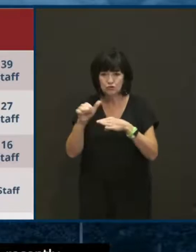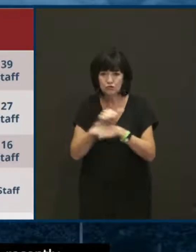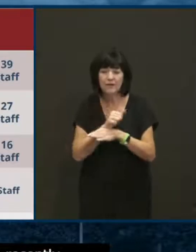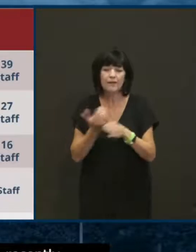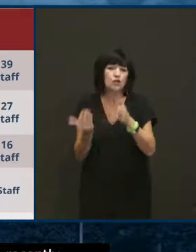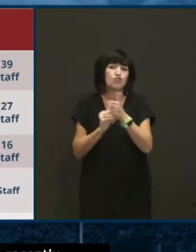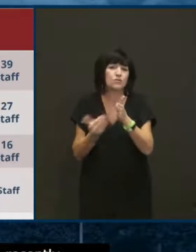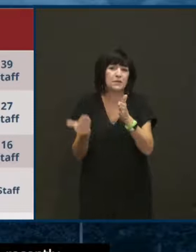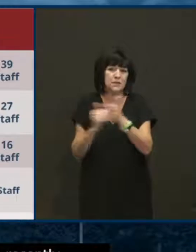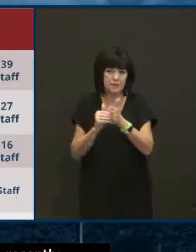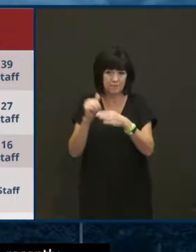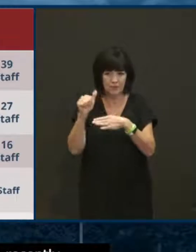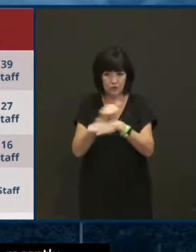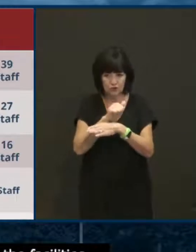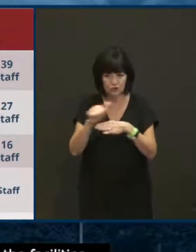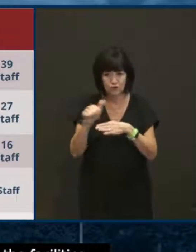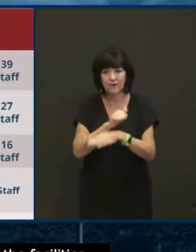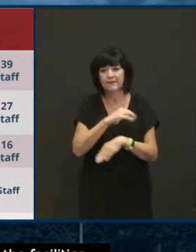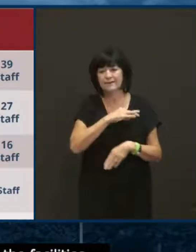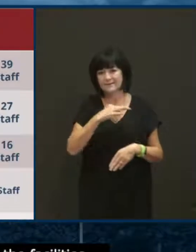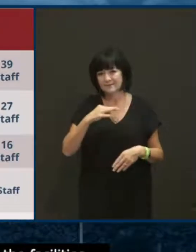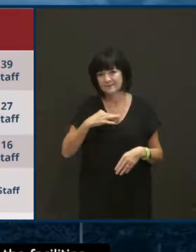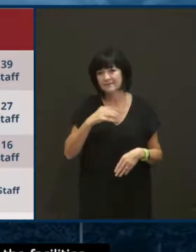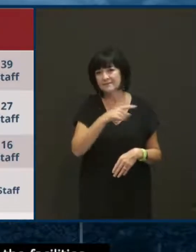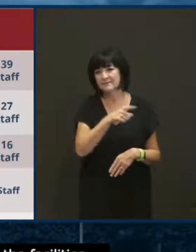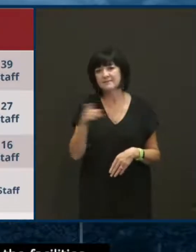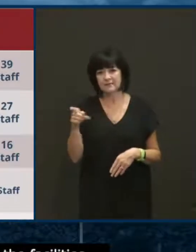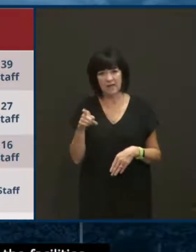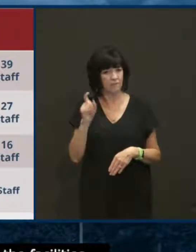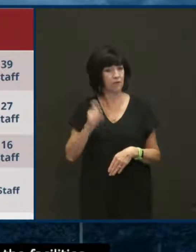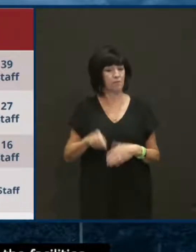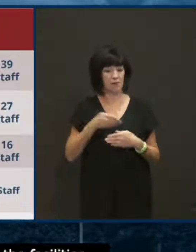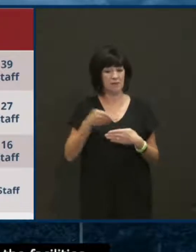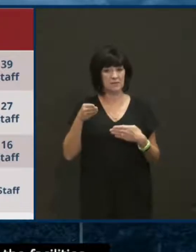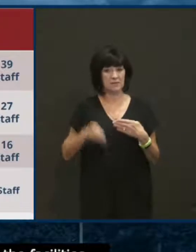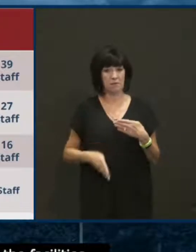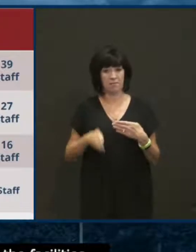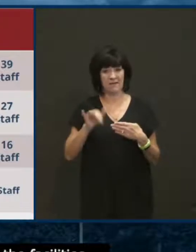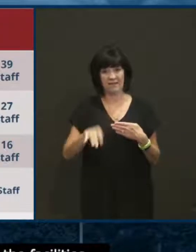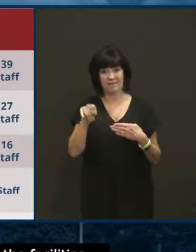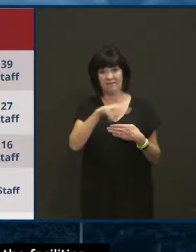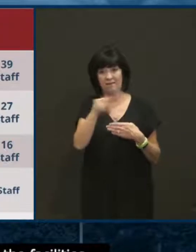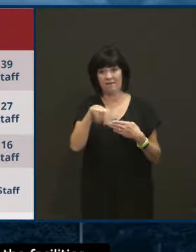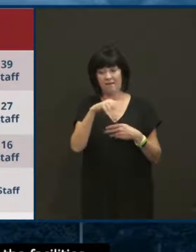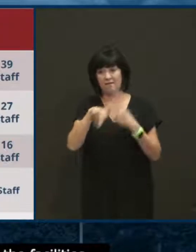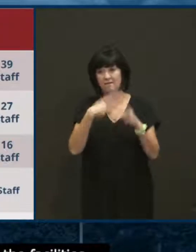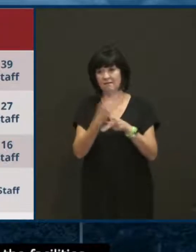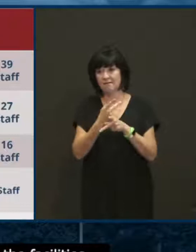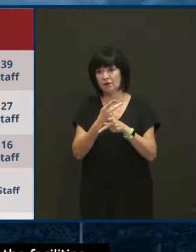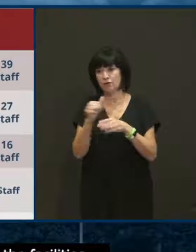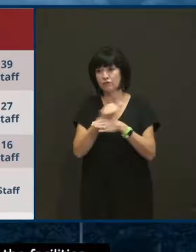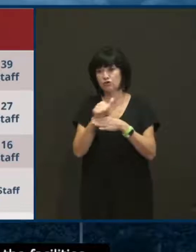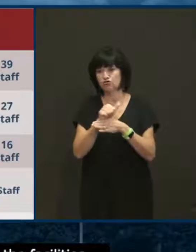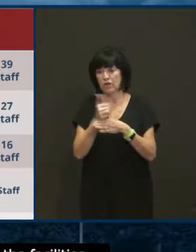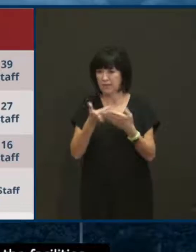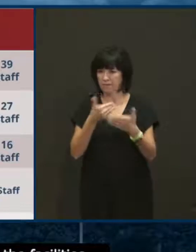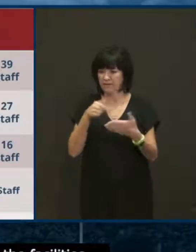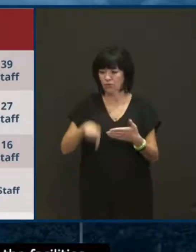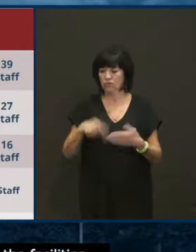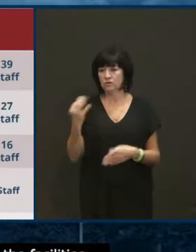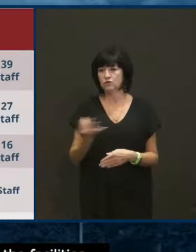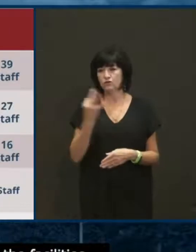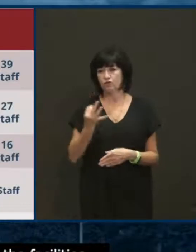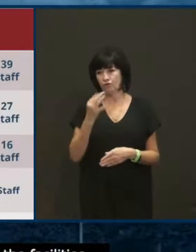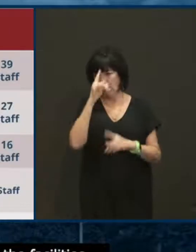all staff in these facilities must have completed by this Friday. So we're going to continue to work